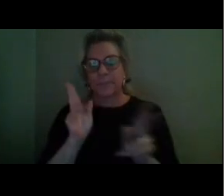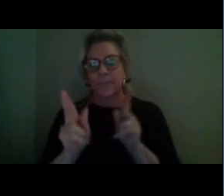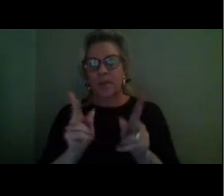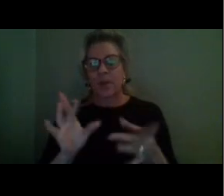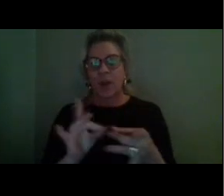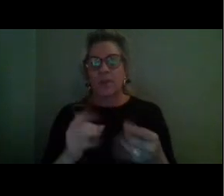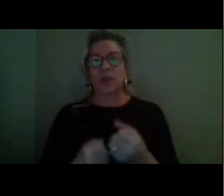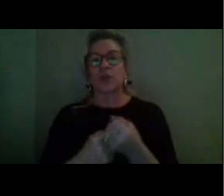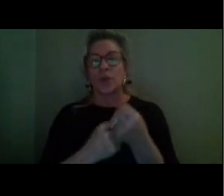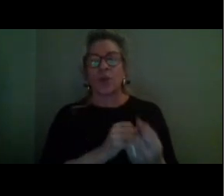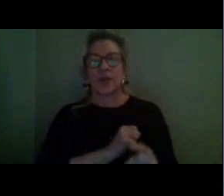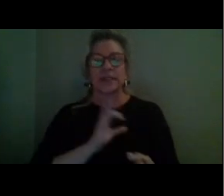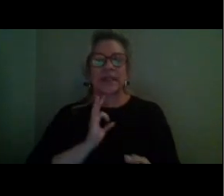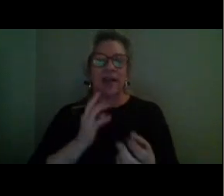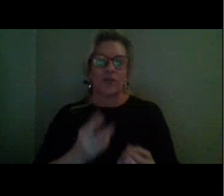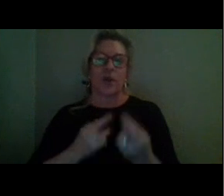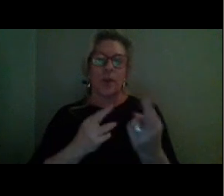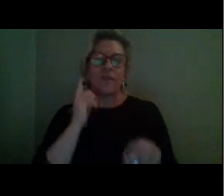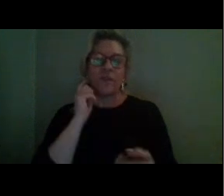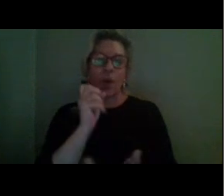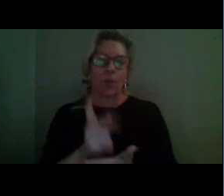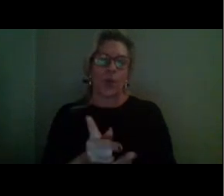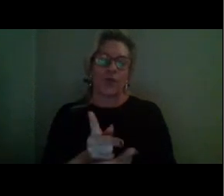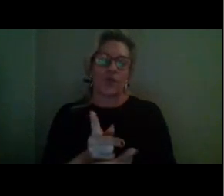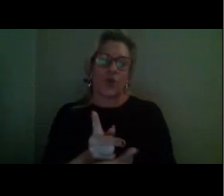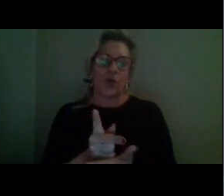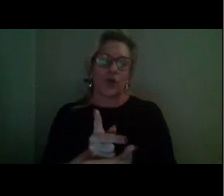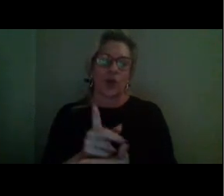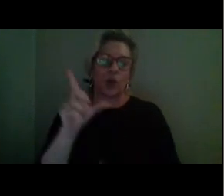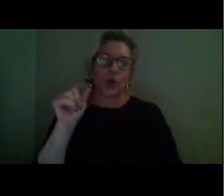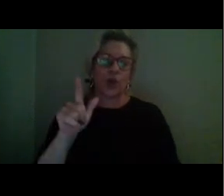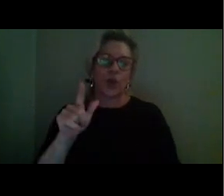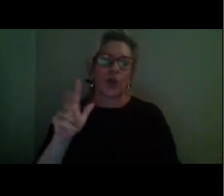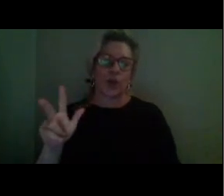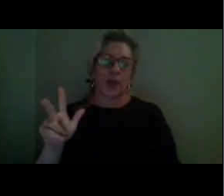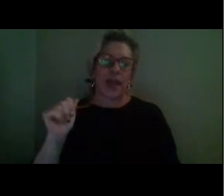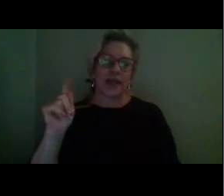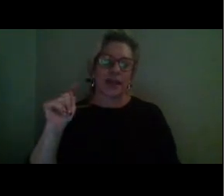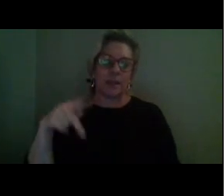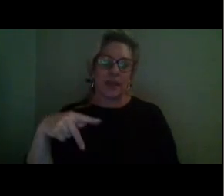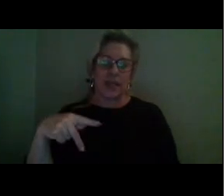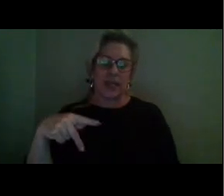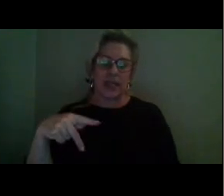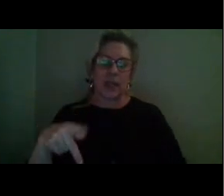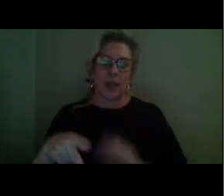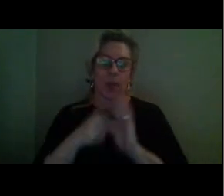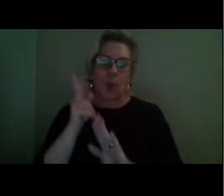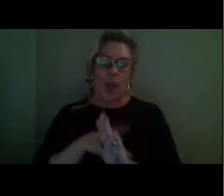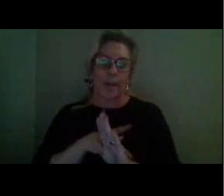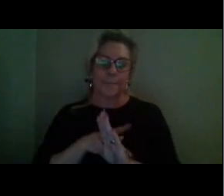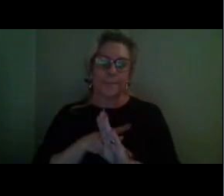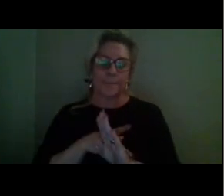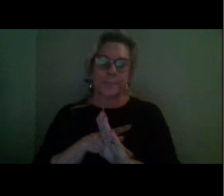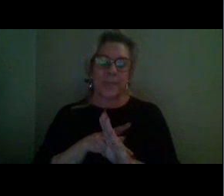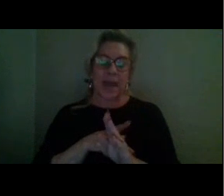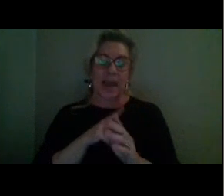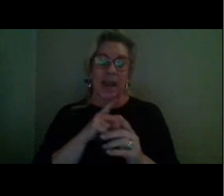support of staff's recommendation for approval of the 2023 ATP program, and in